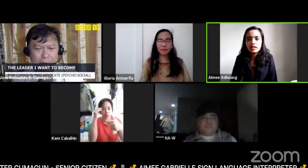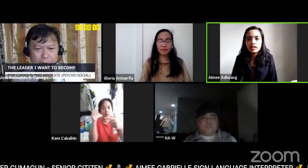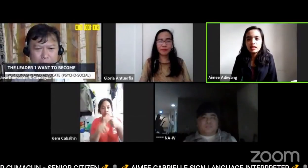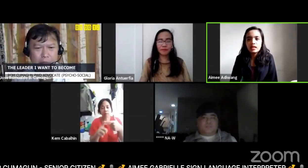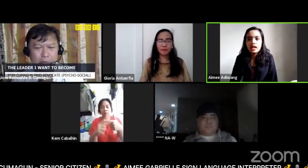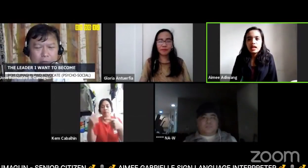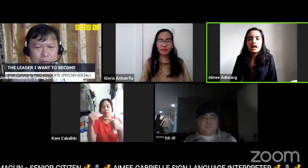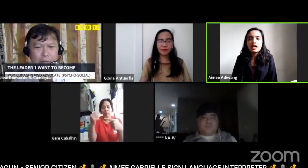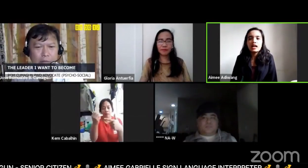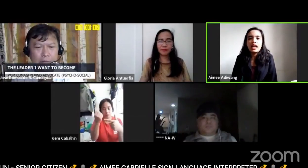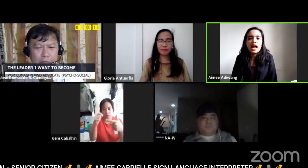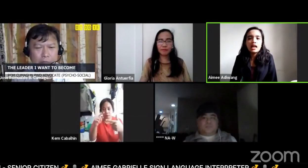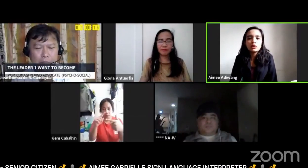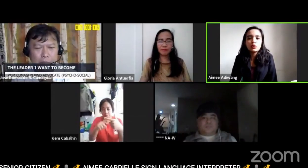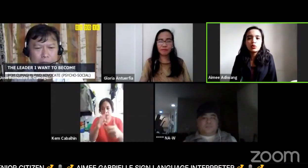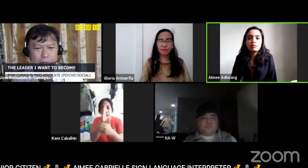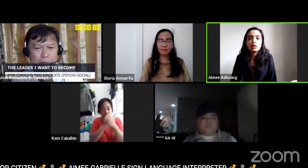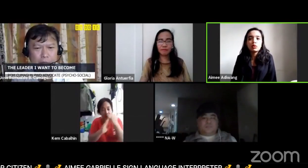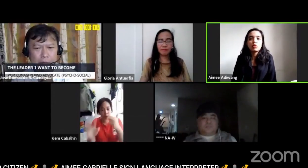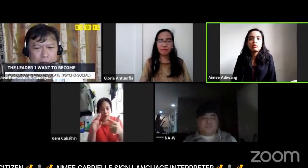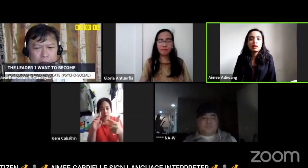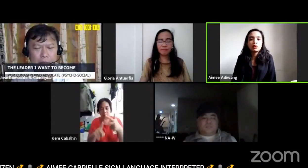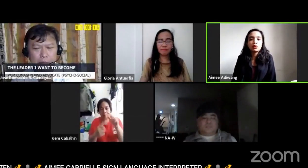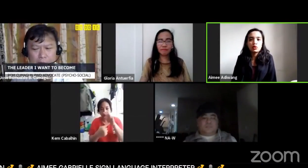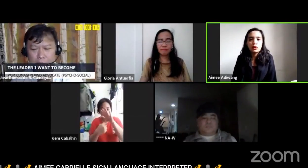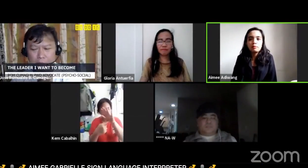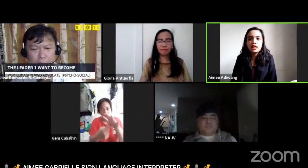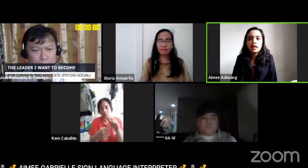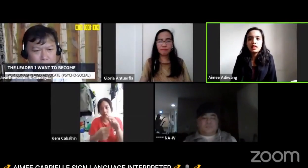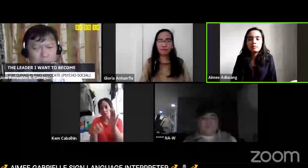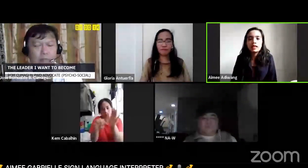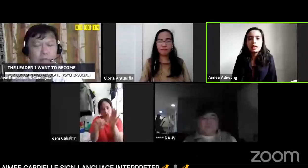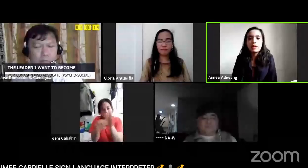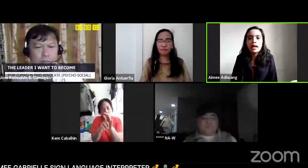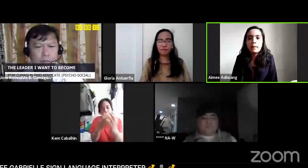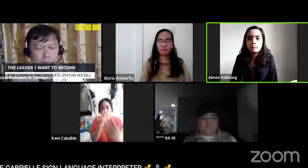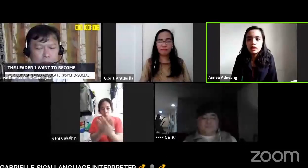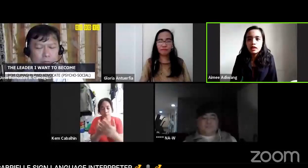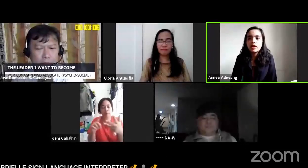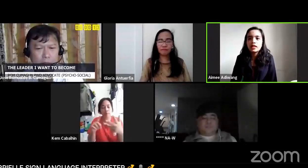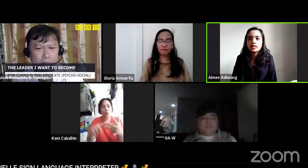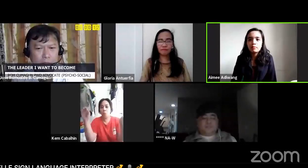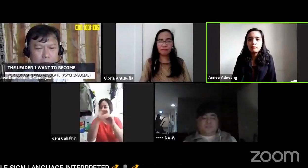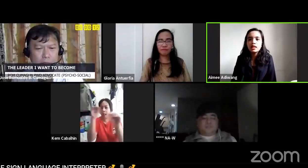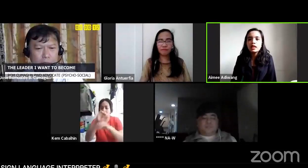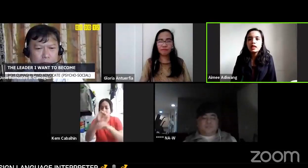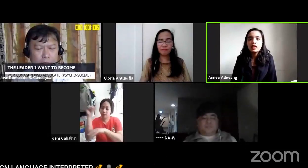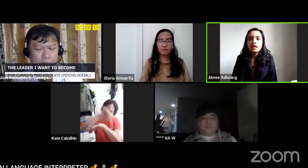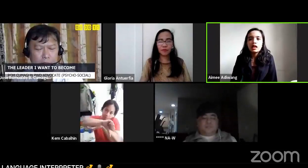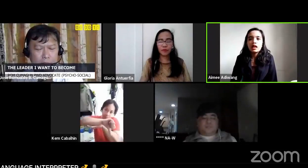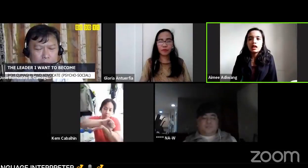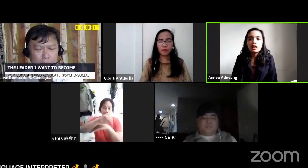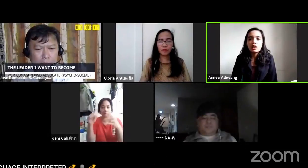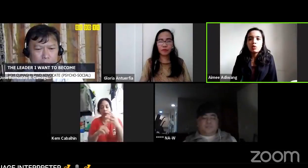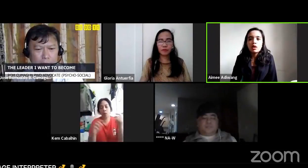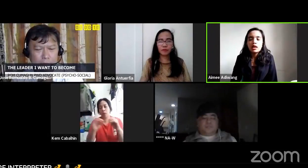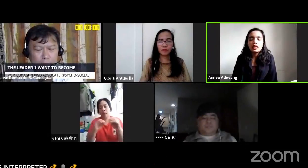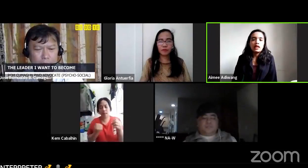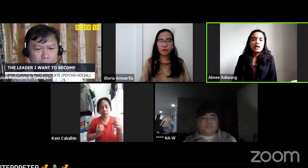natin. Kailangan matuto doon, and then dapat humble. For example,